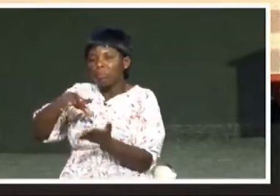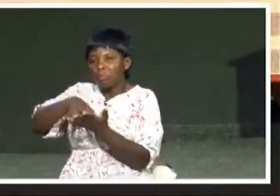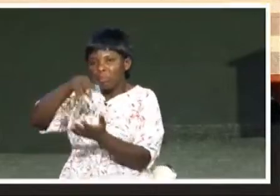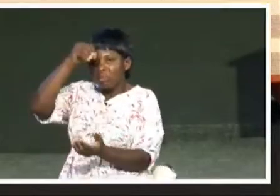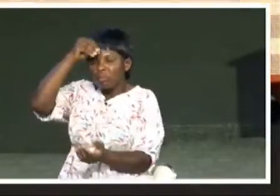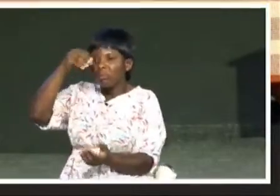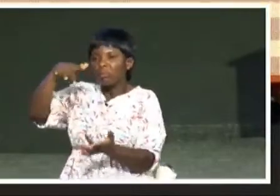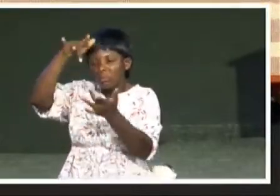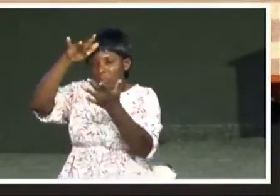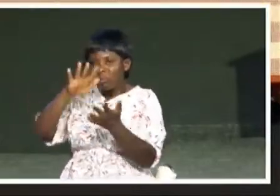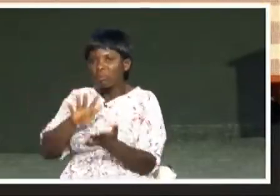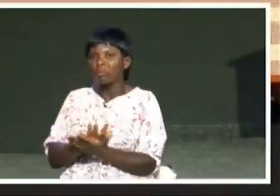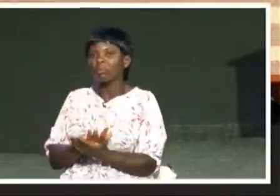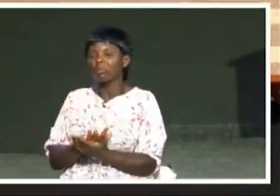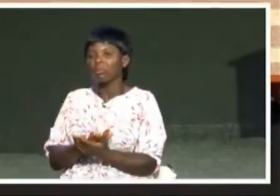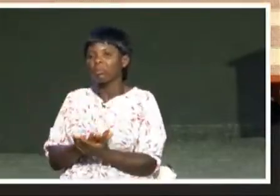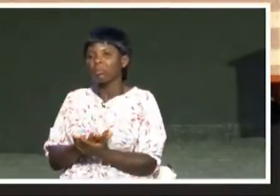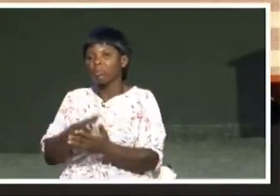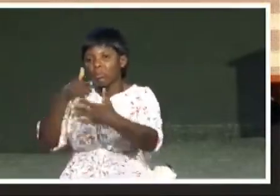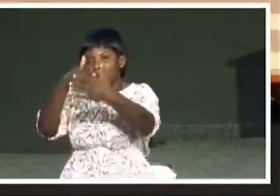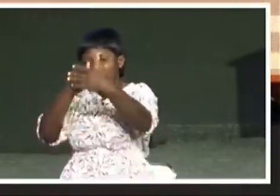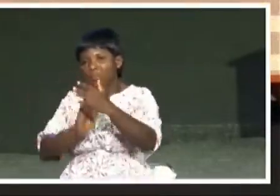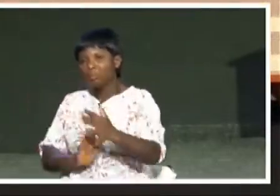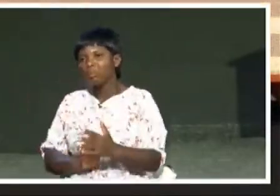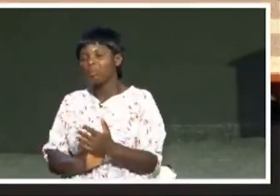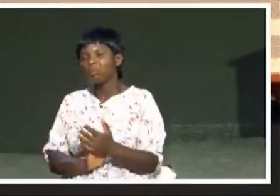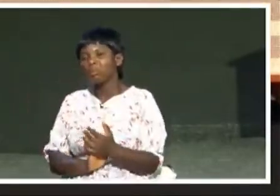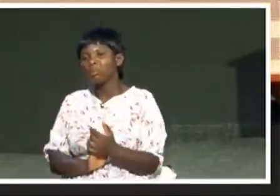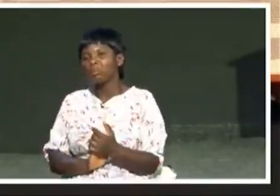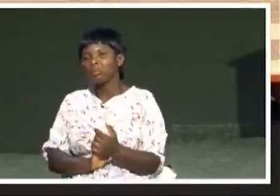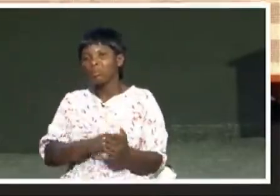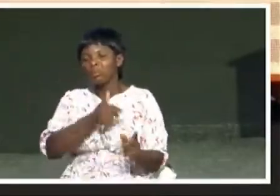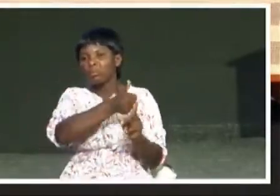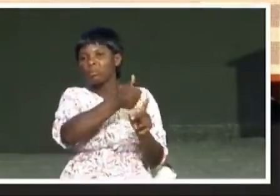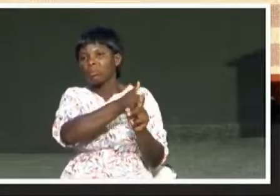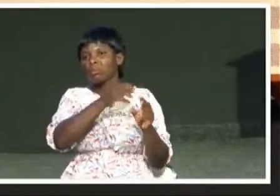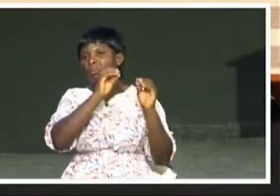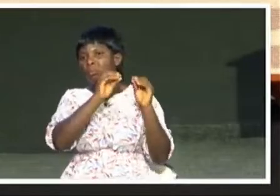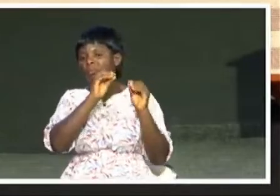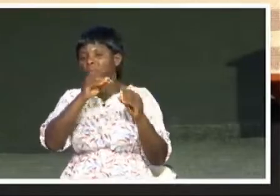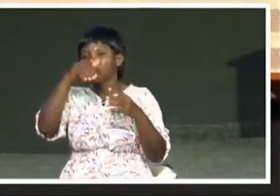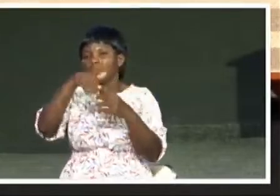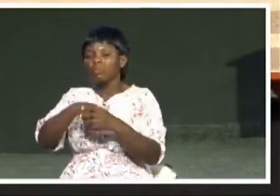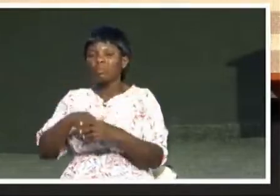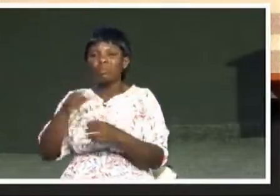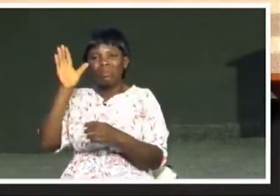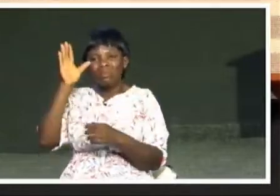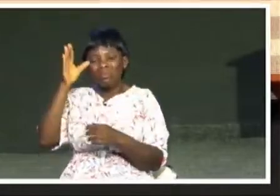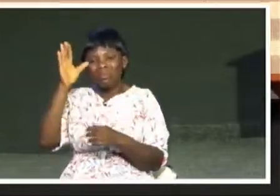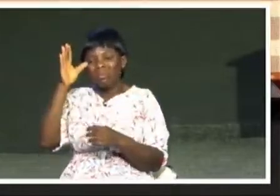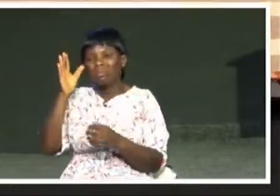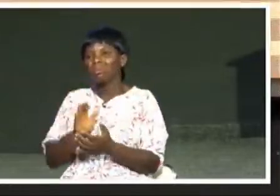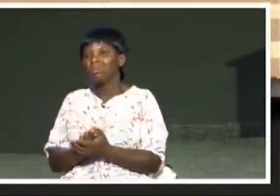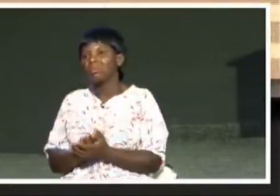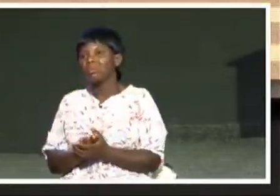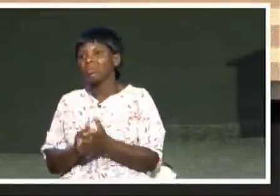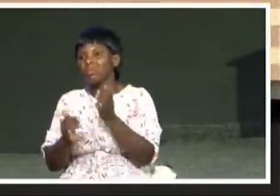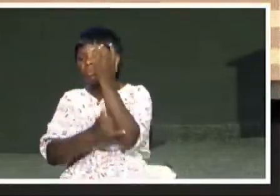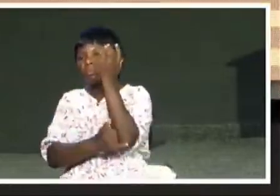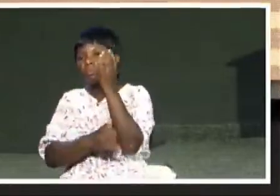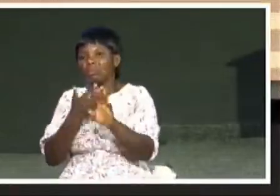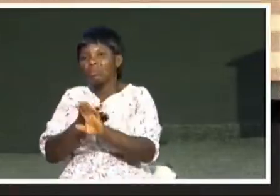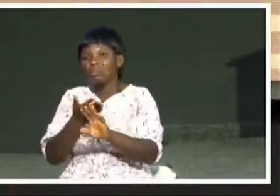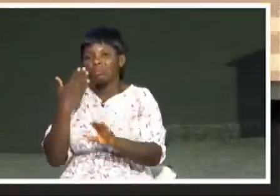go off to China. And I teach in China 2 days for $5,000, leadership. You know. So this is